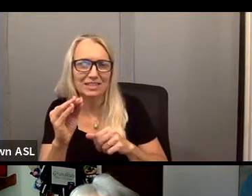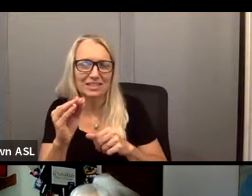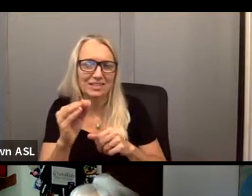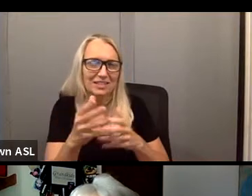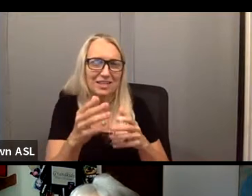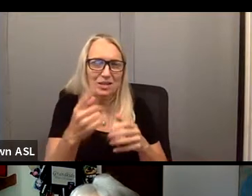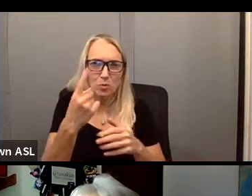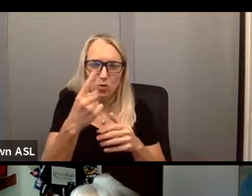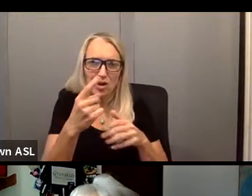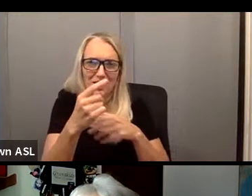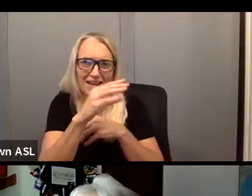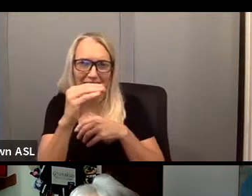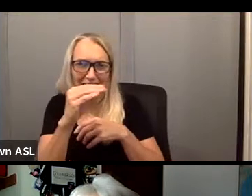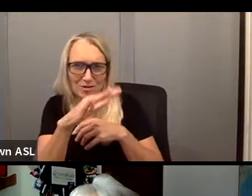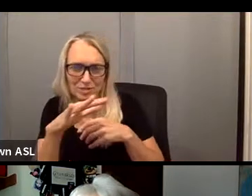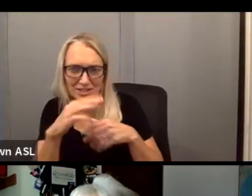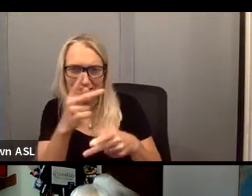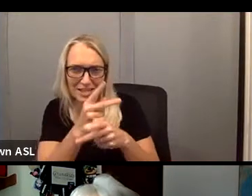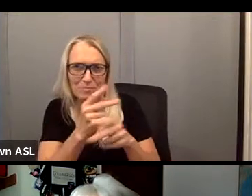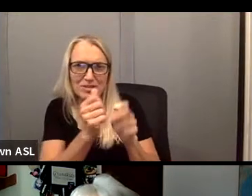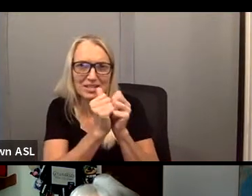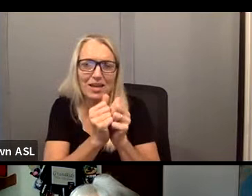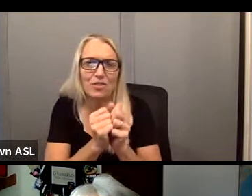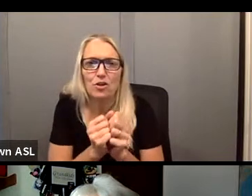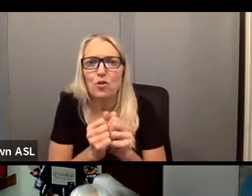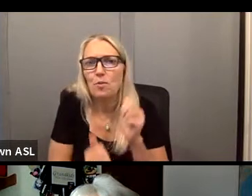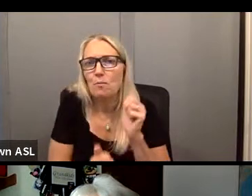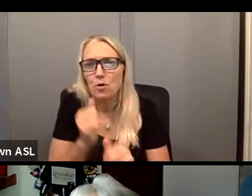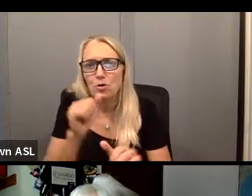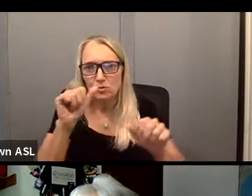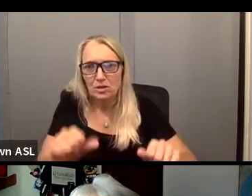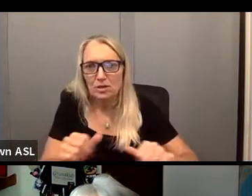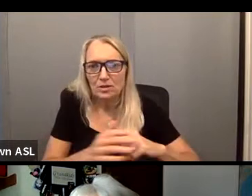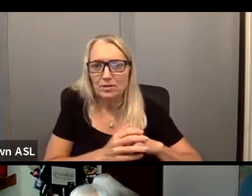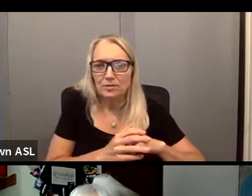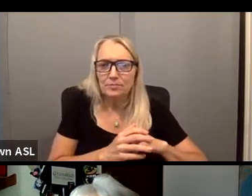within a county as much as possible.